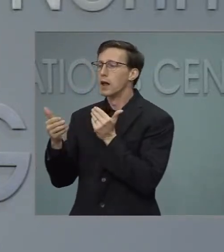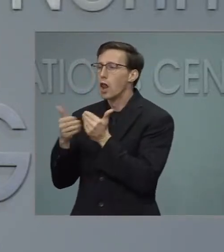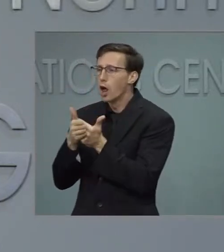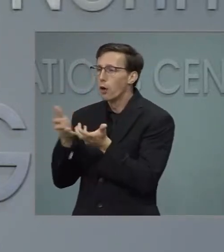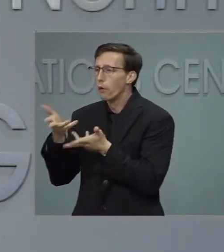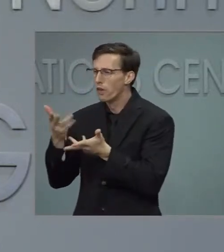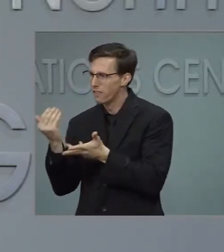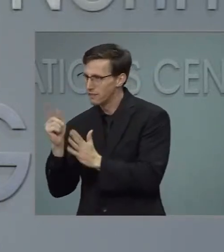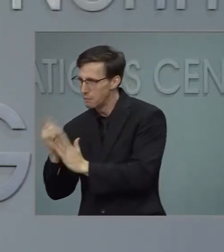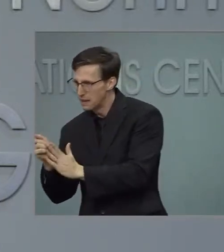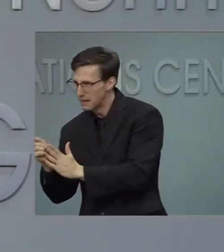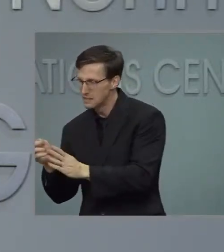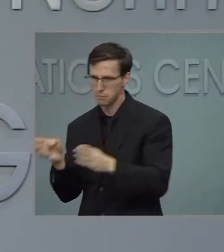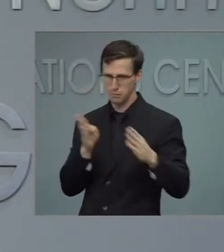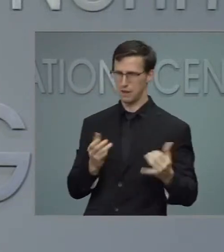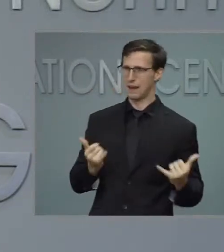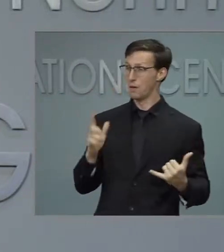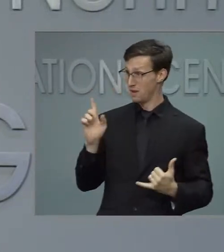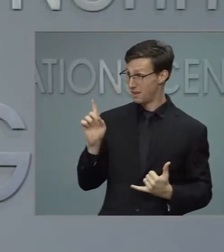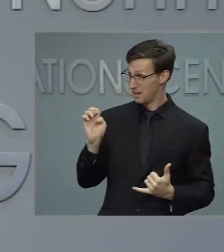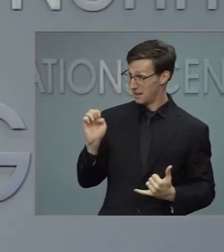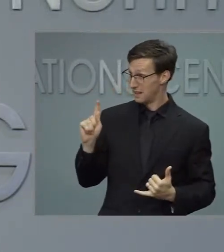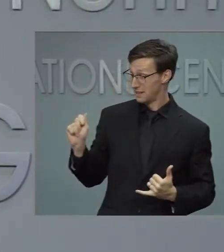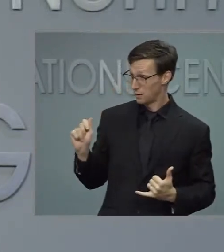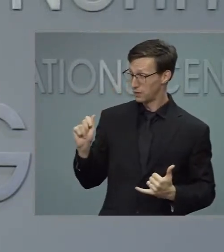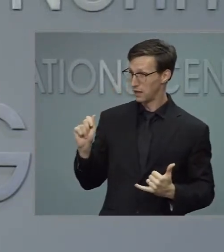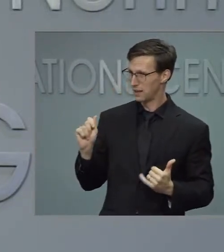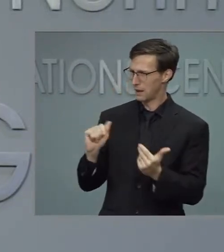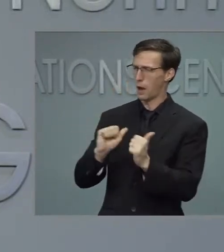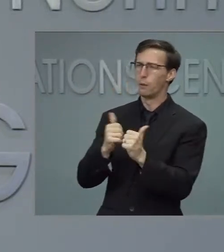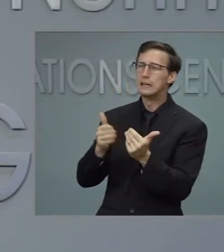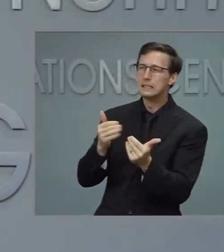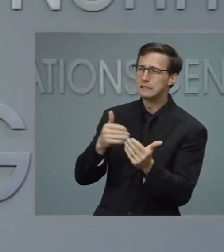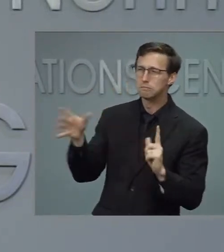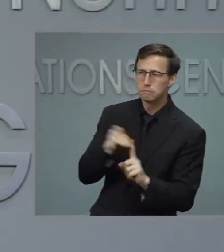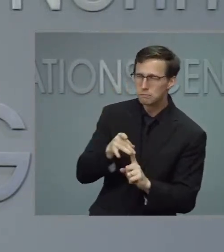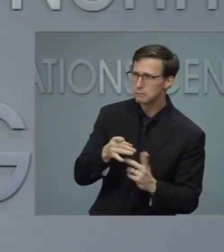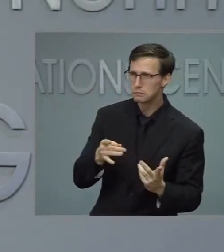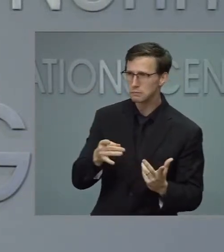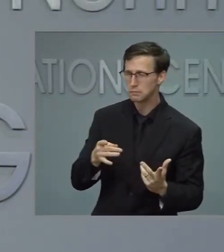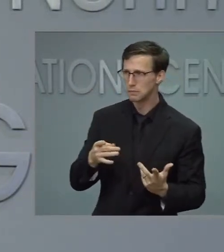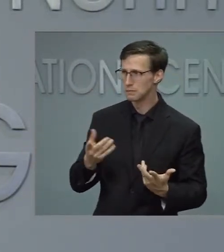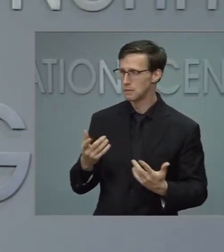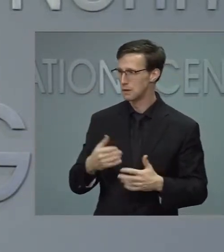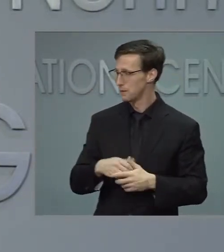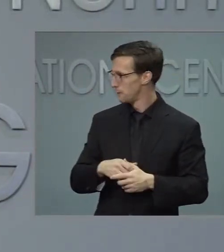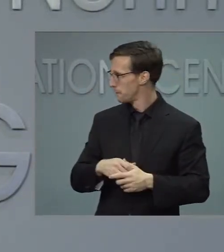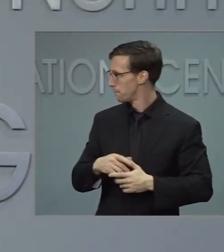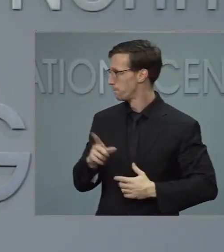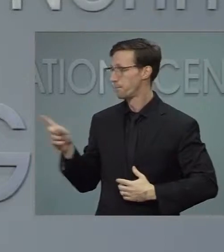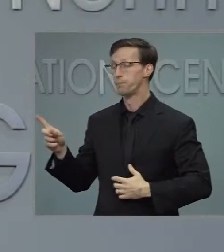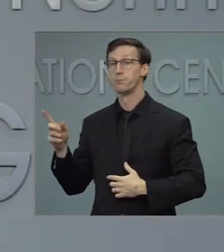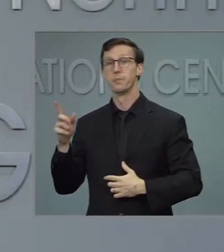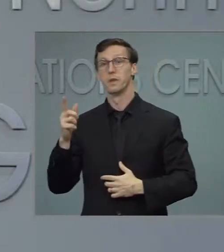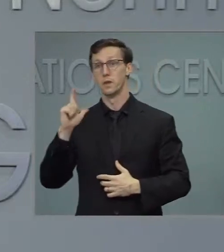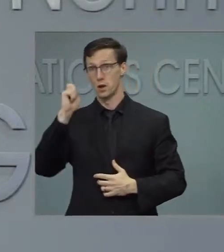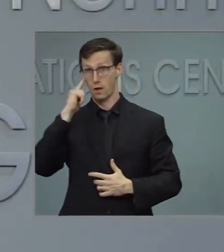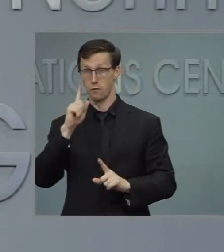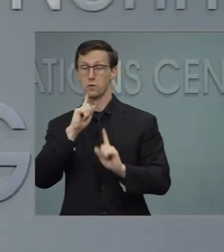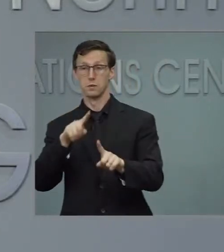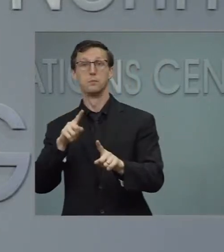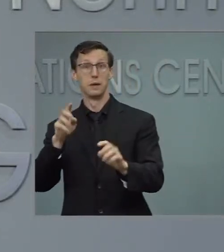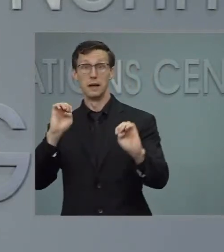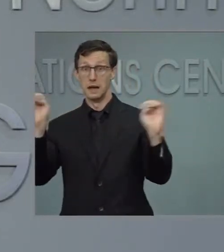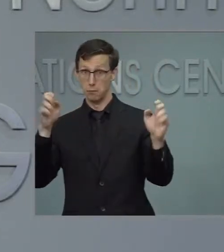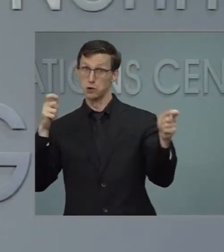what is the Delta variant number for that, I guess, equivalent? So emergency management is very much